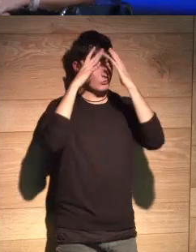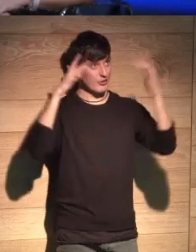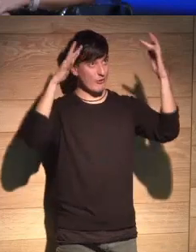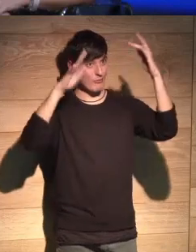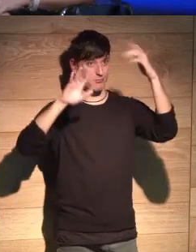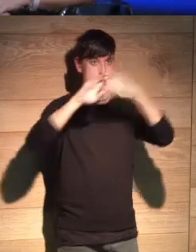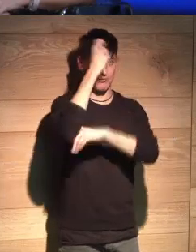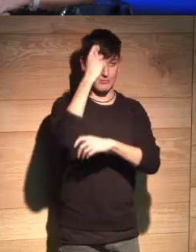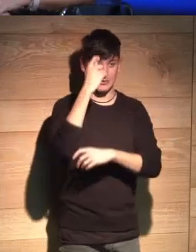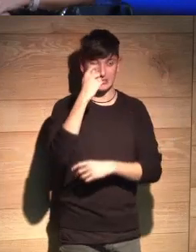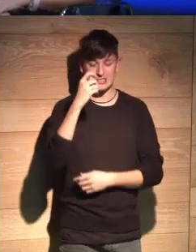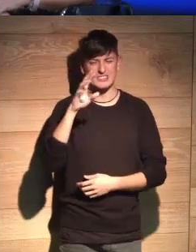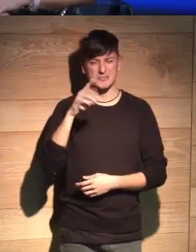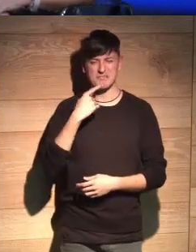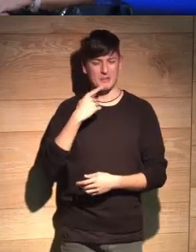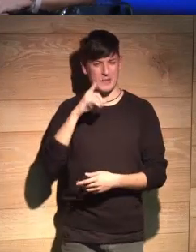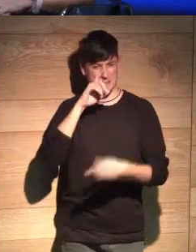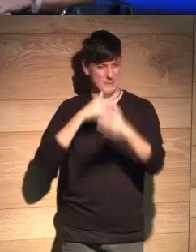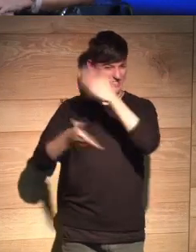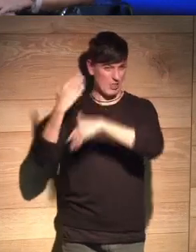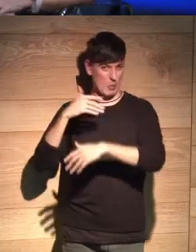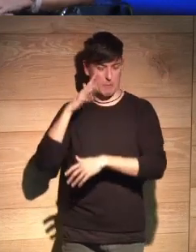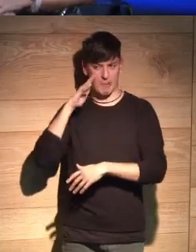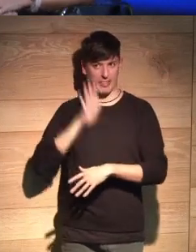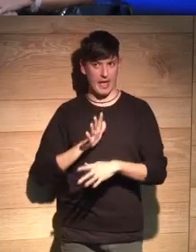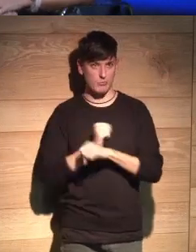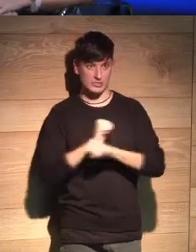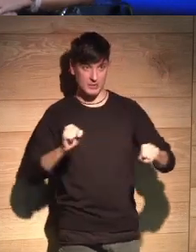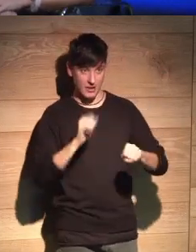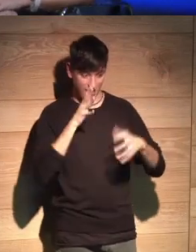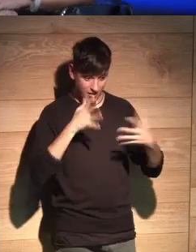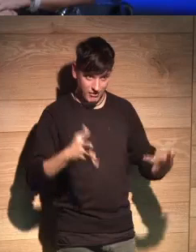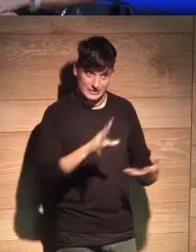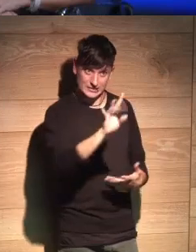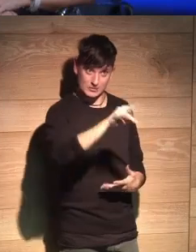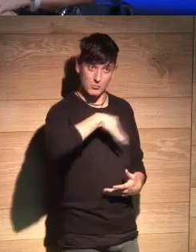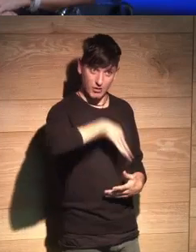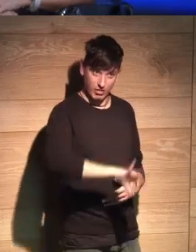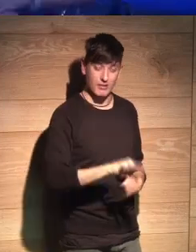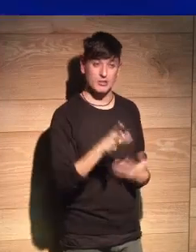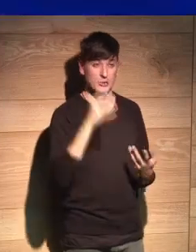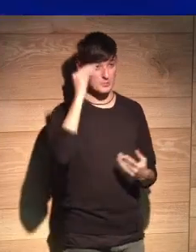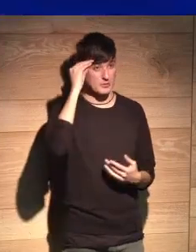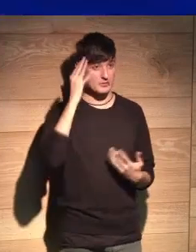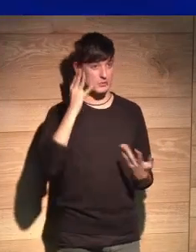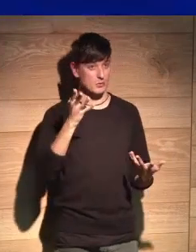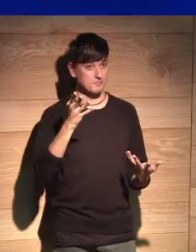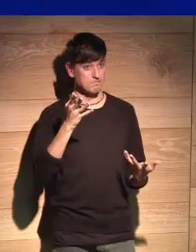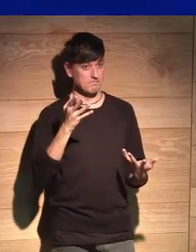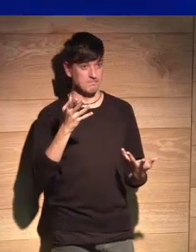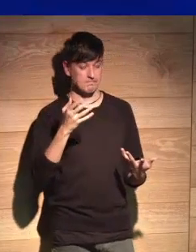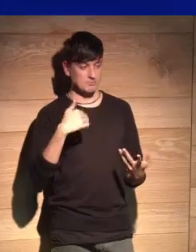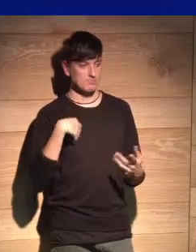standalone. I mean, they are driven by themselves. In the past, things that were impossible are possible today. And I believe that this is what